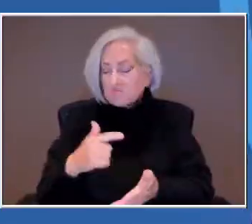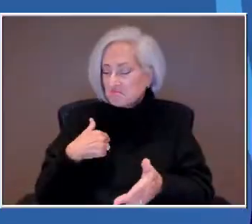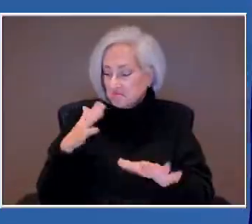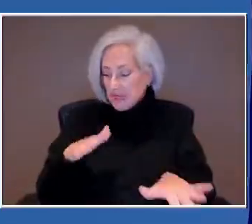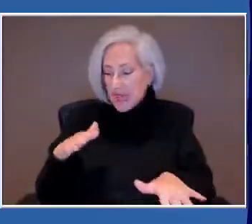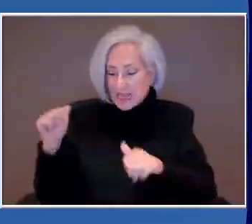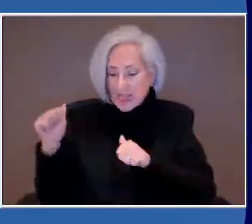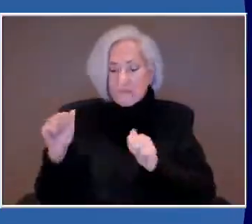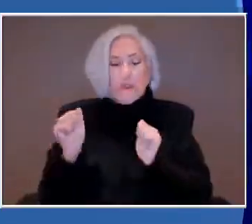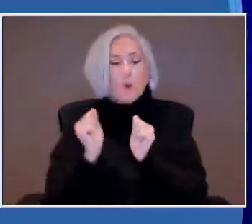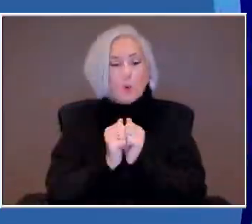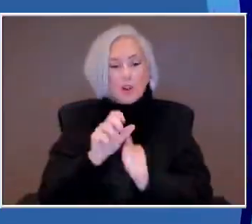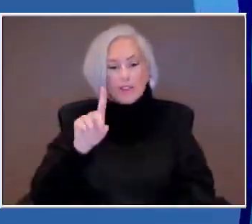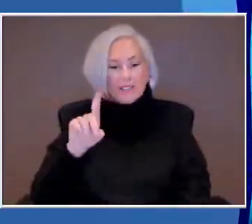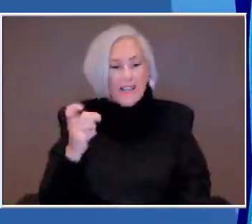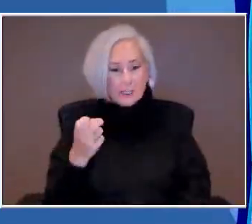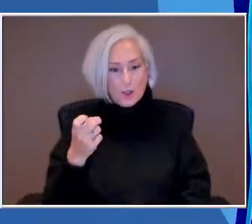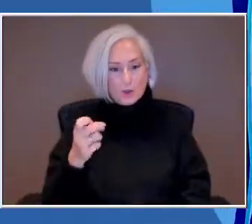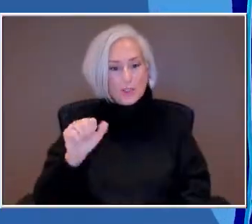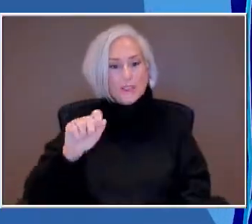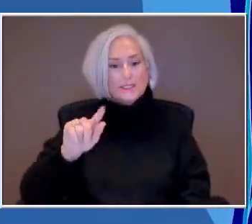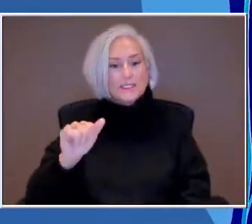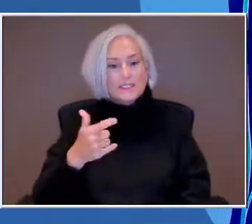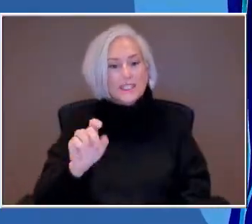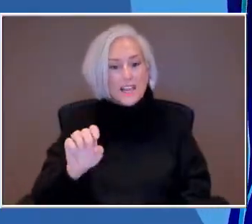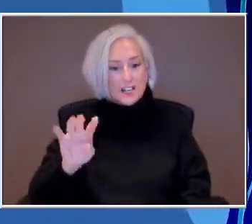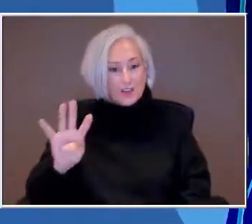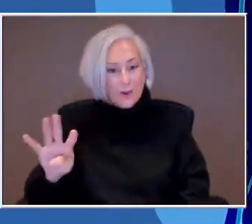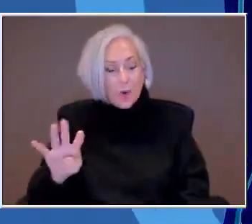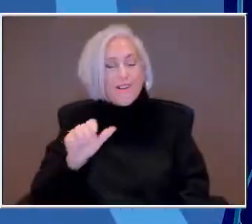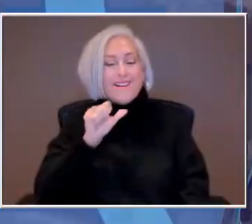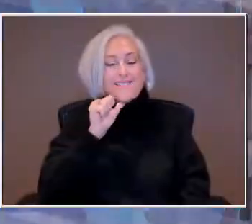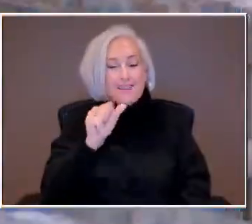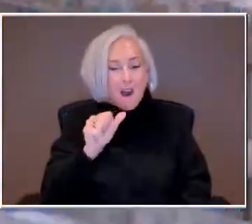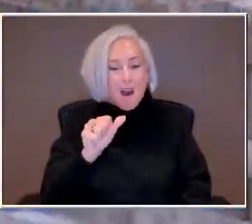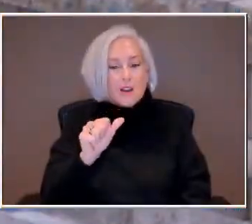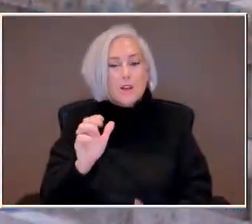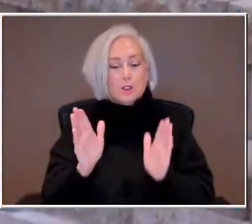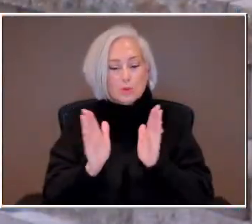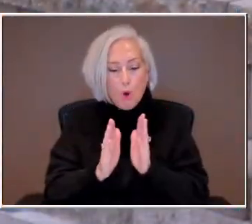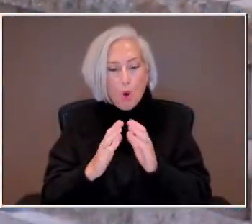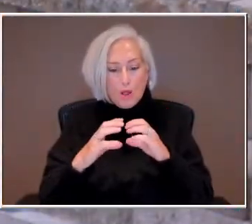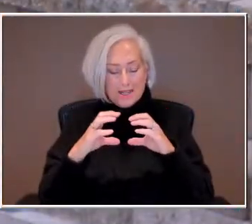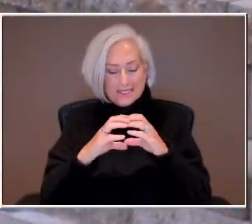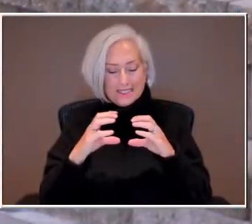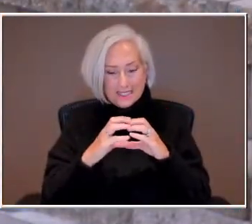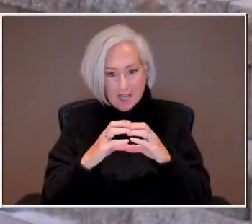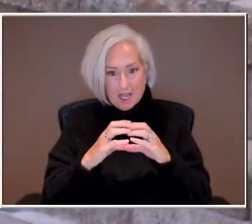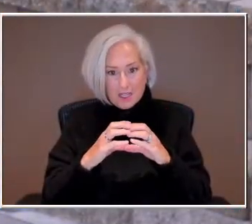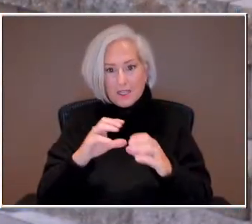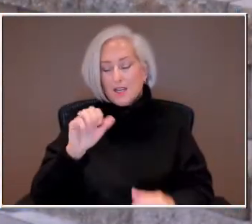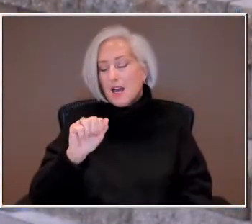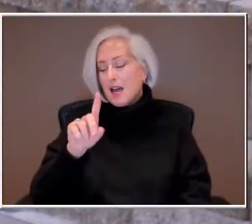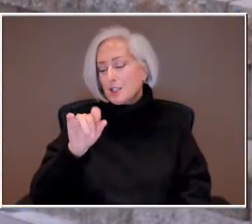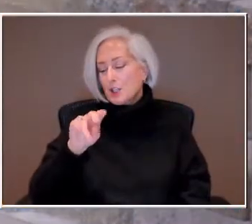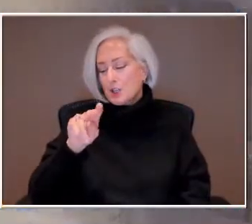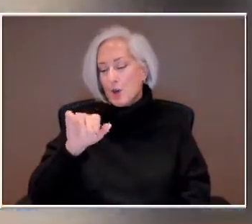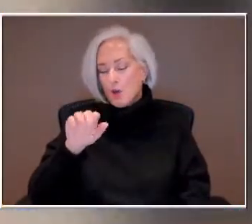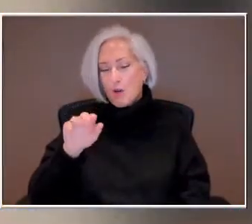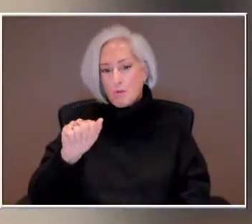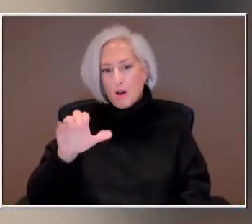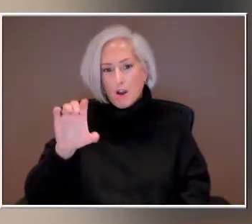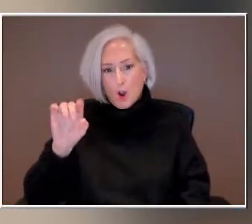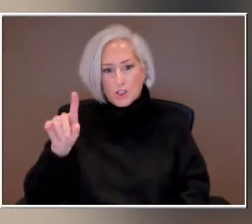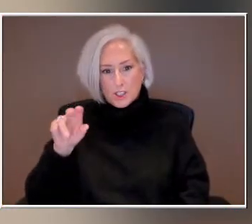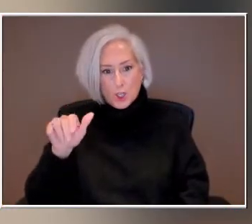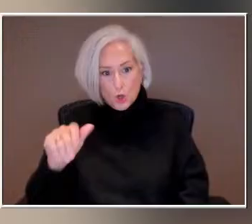of stage 4 non-small cell adenocarcinoma with a life expectancy of 3 to 6 years.